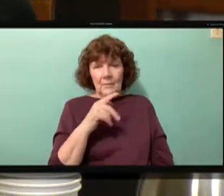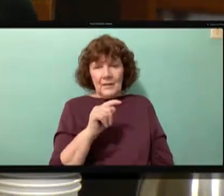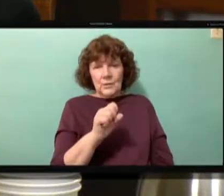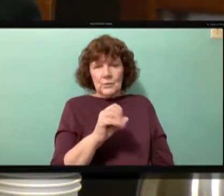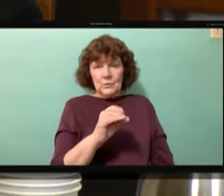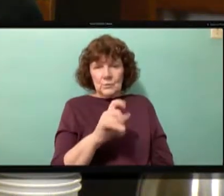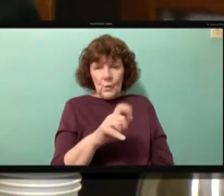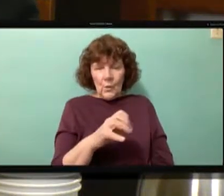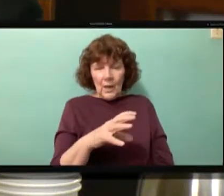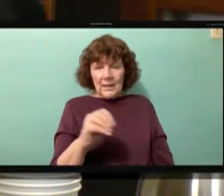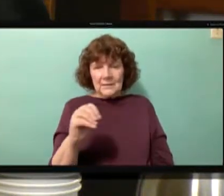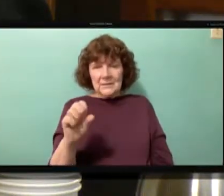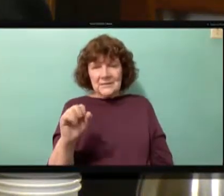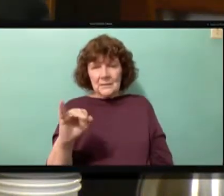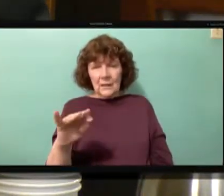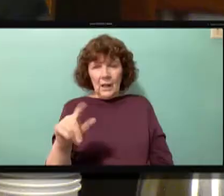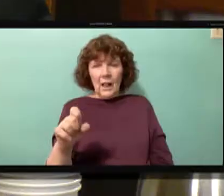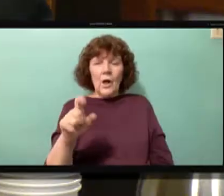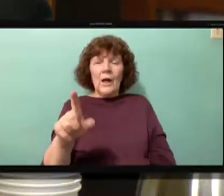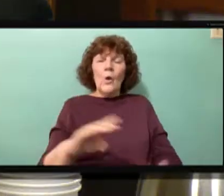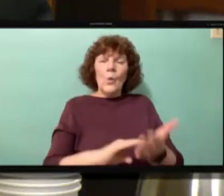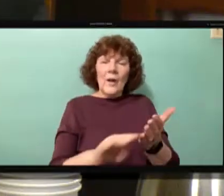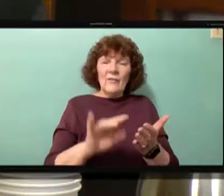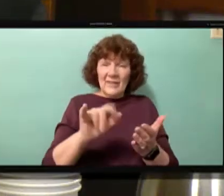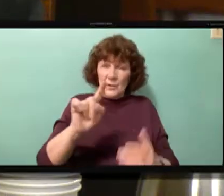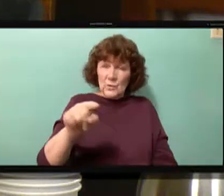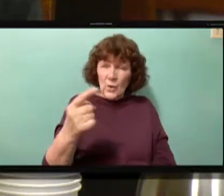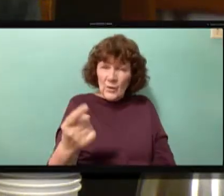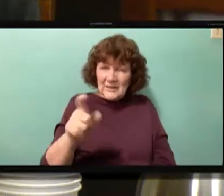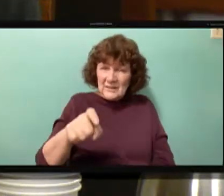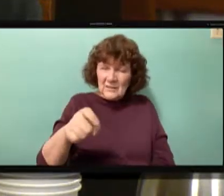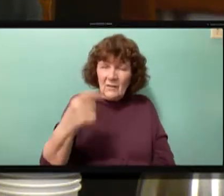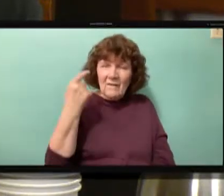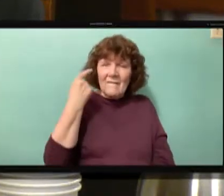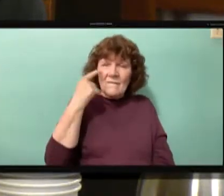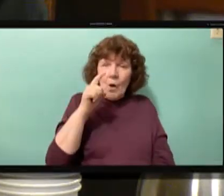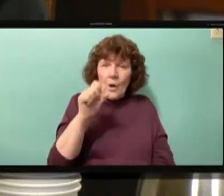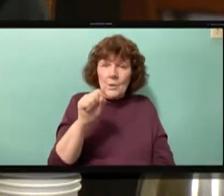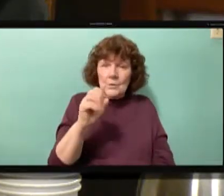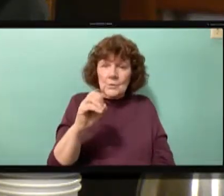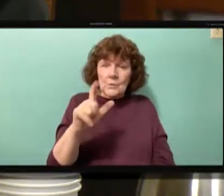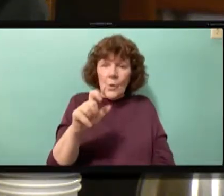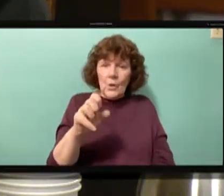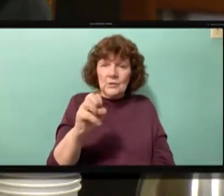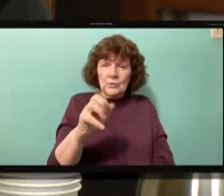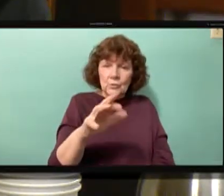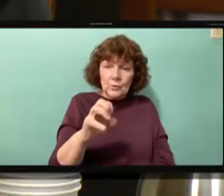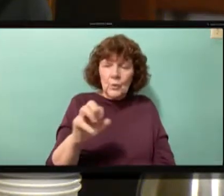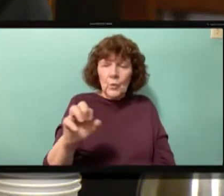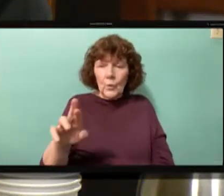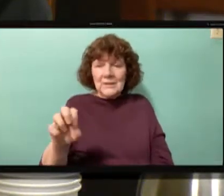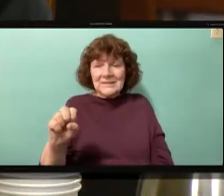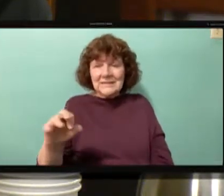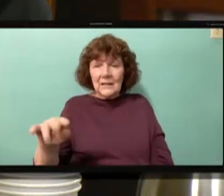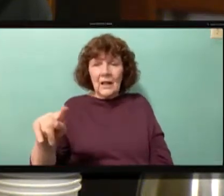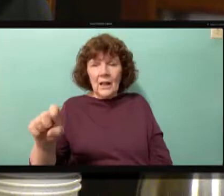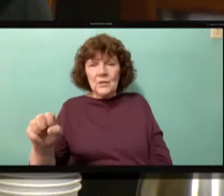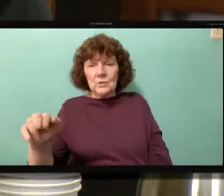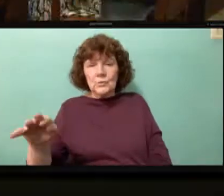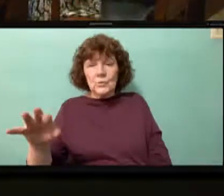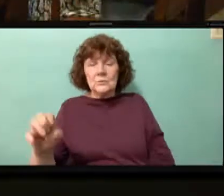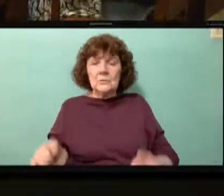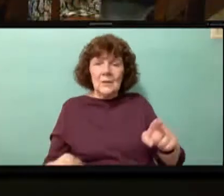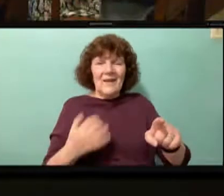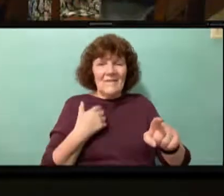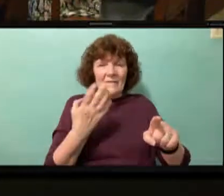let me just ask this: a waiver is only necessary for a sole source or a single source, correct? There are about 14